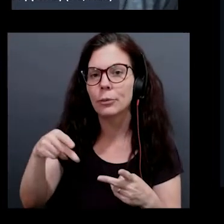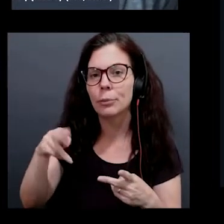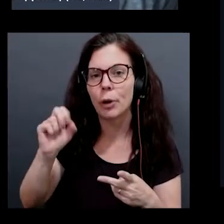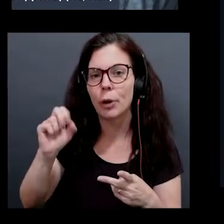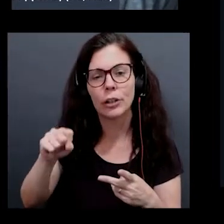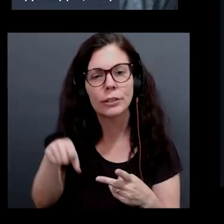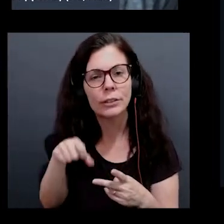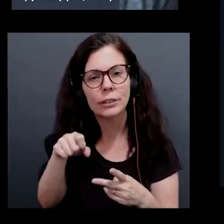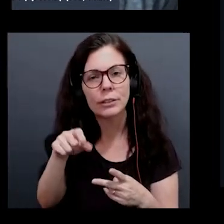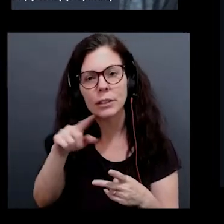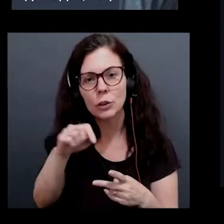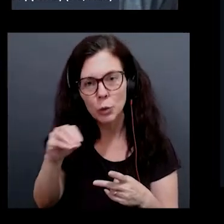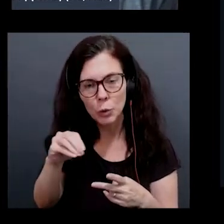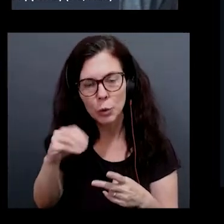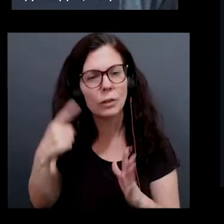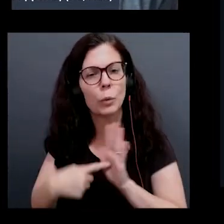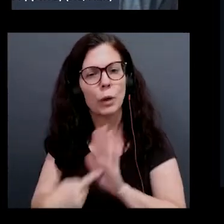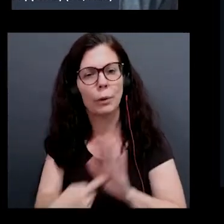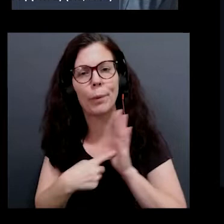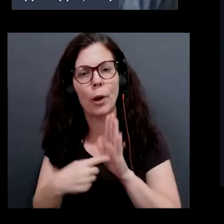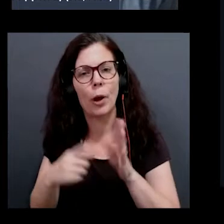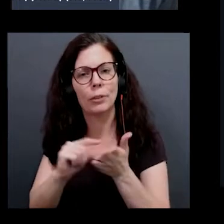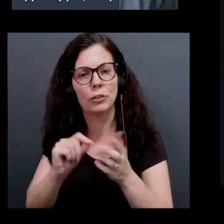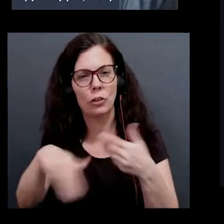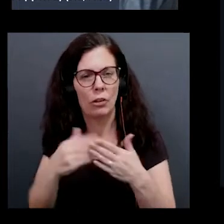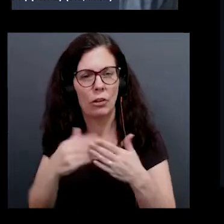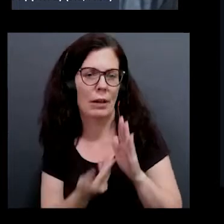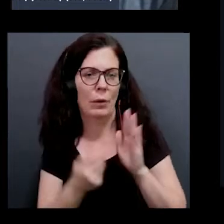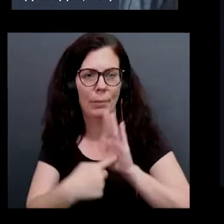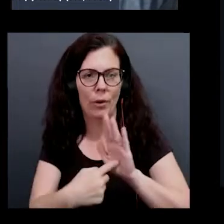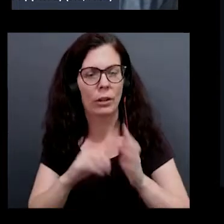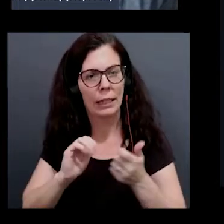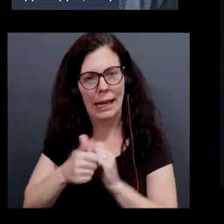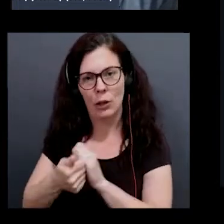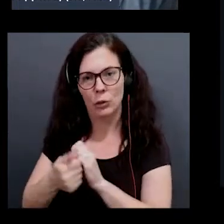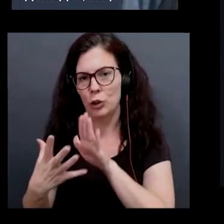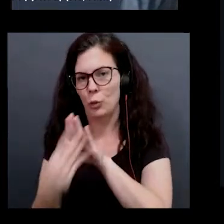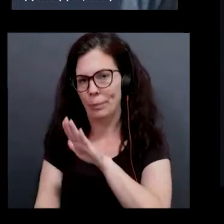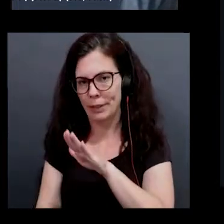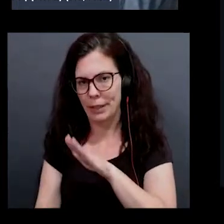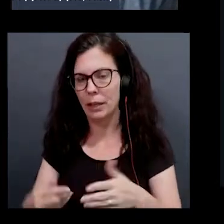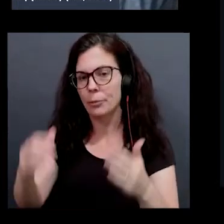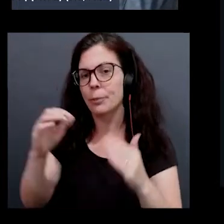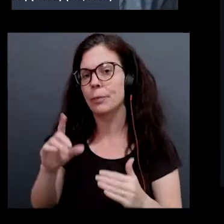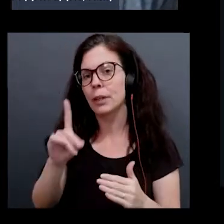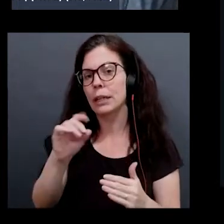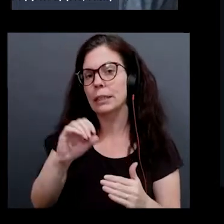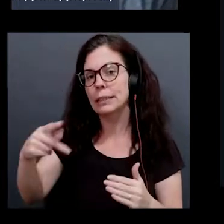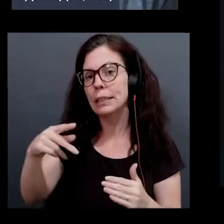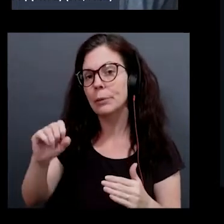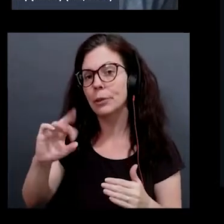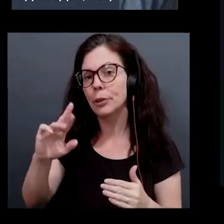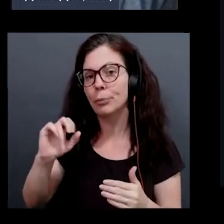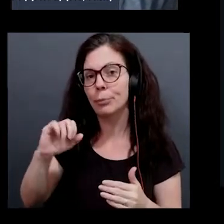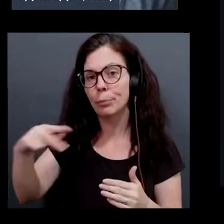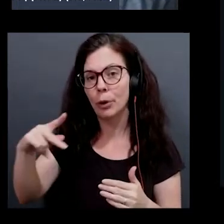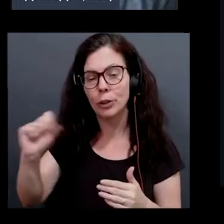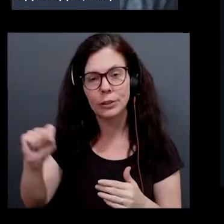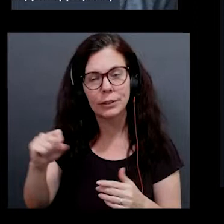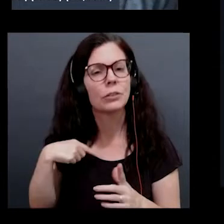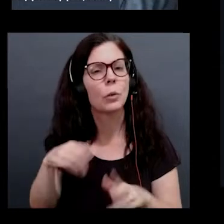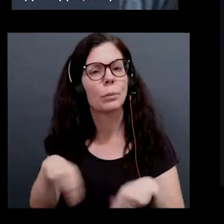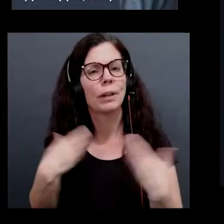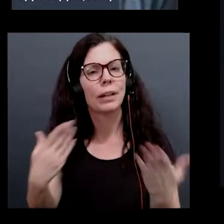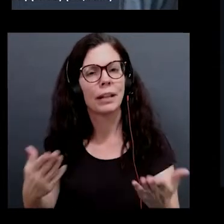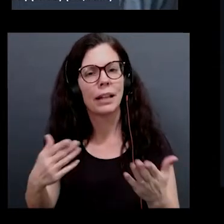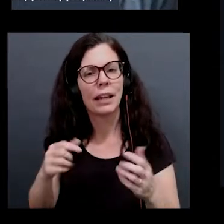how to replicate them, and Deep Sparse, our inference engine delivering GPU class performance